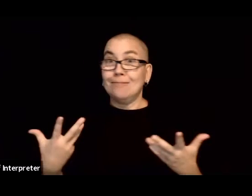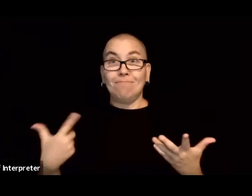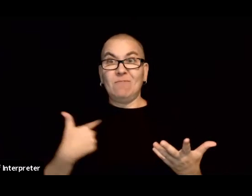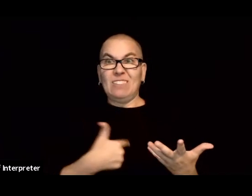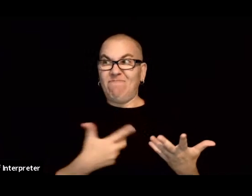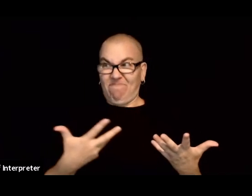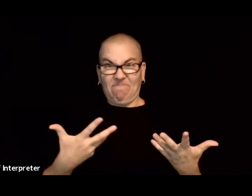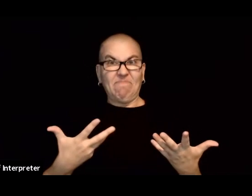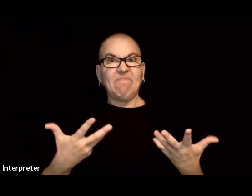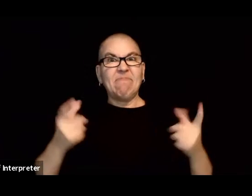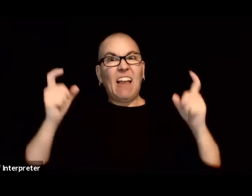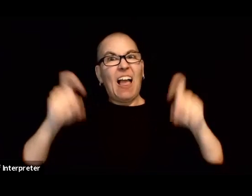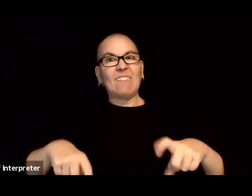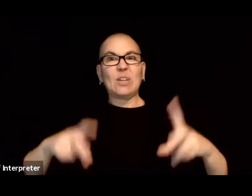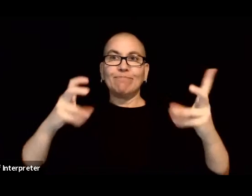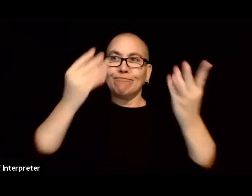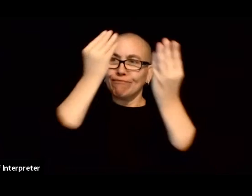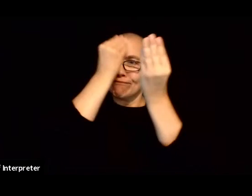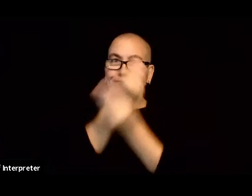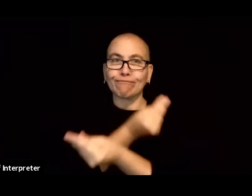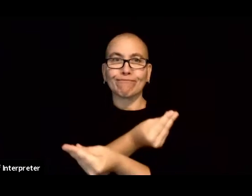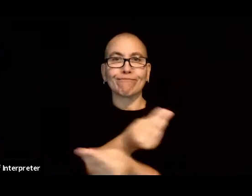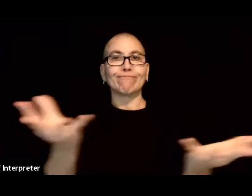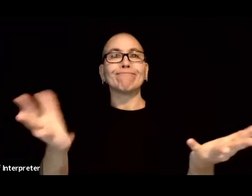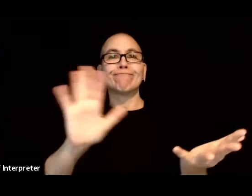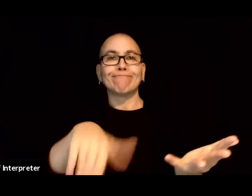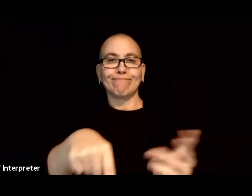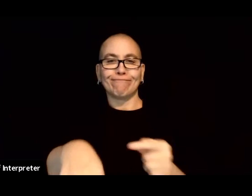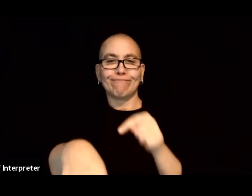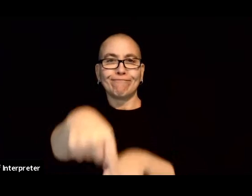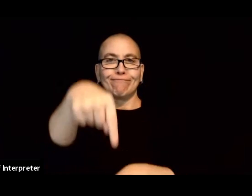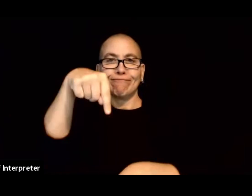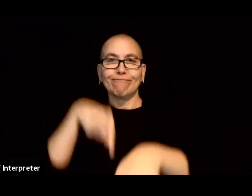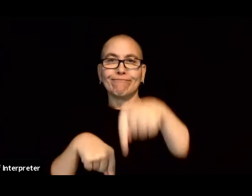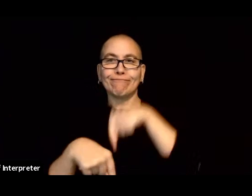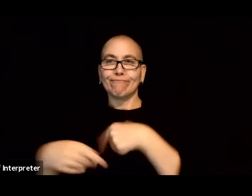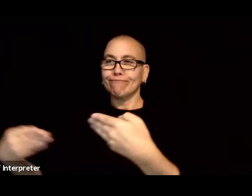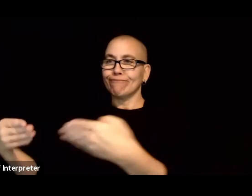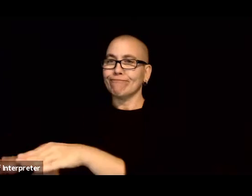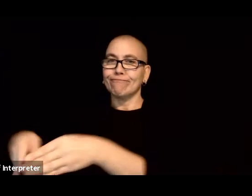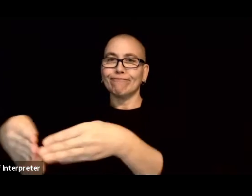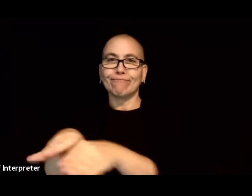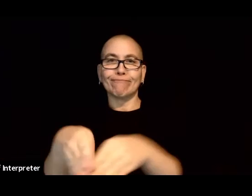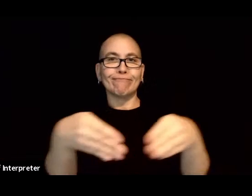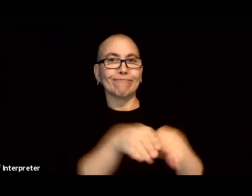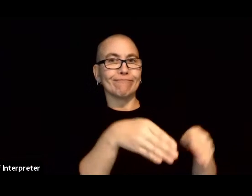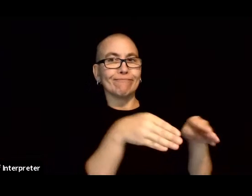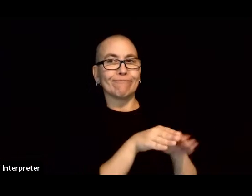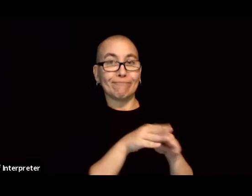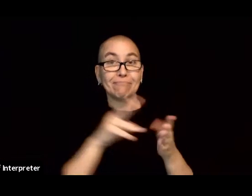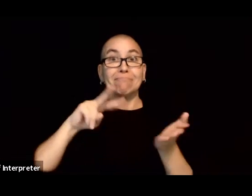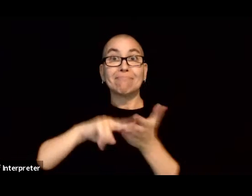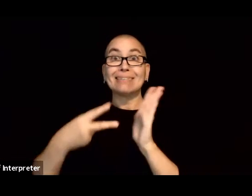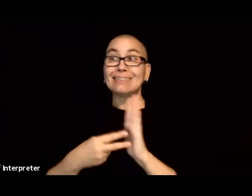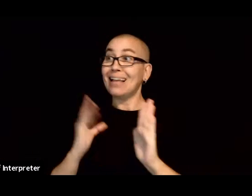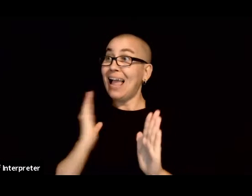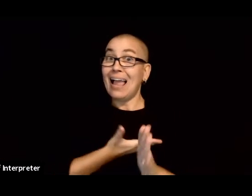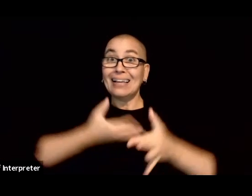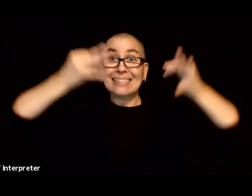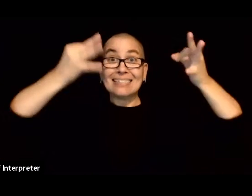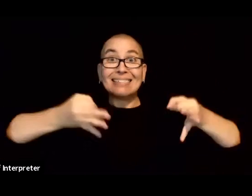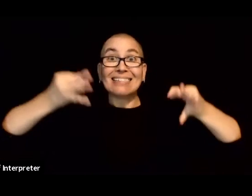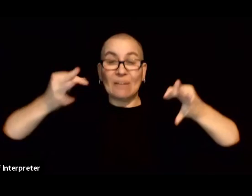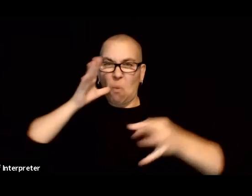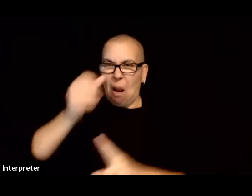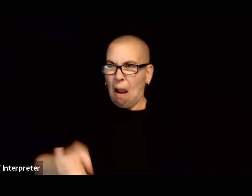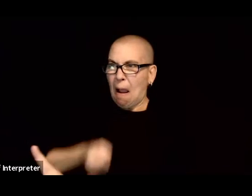talking about decisions that will impact our economy. And I know that's something that the governor thinks about, and technically I shouldn't